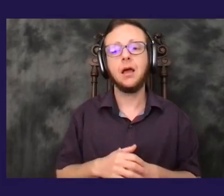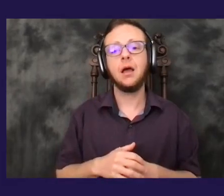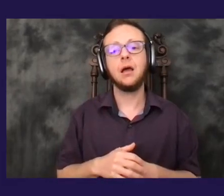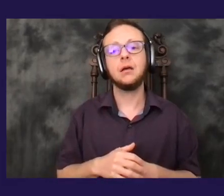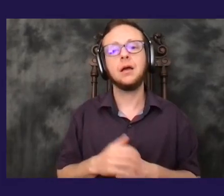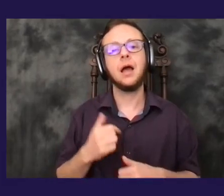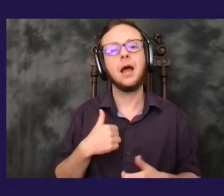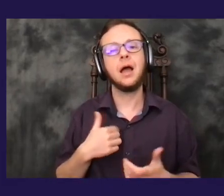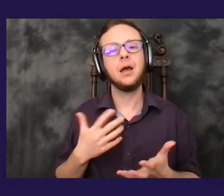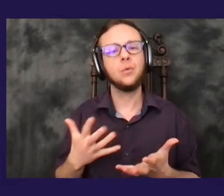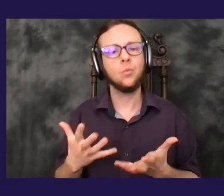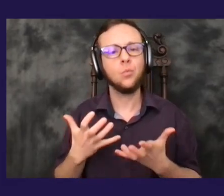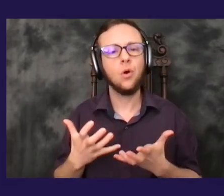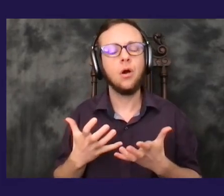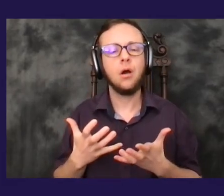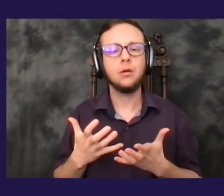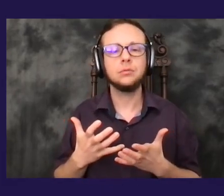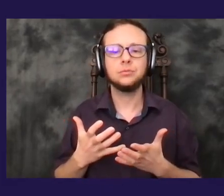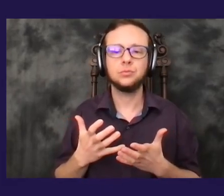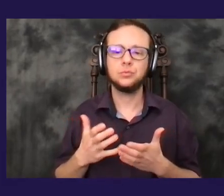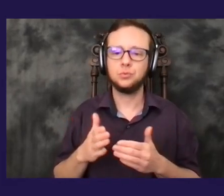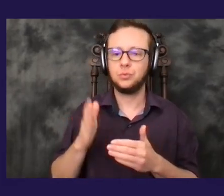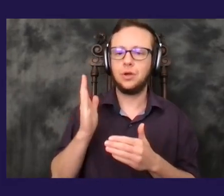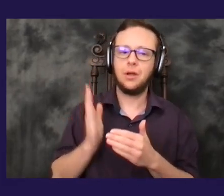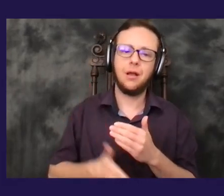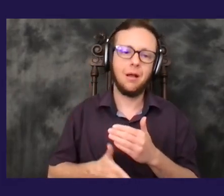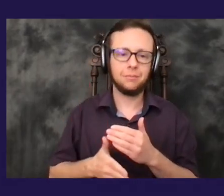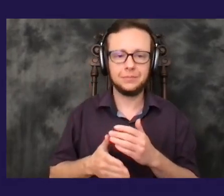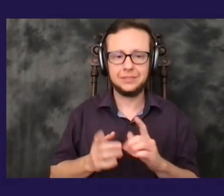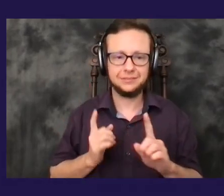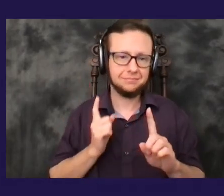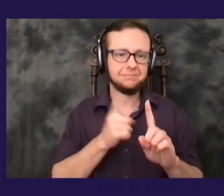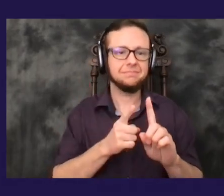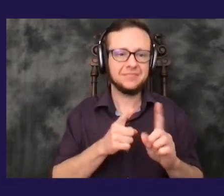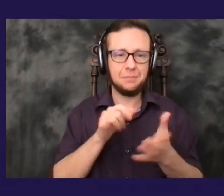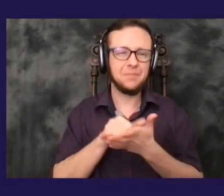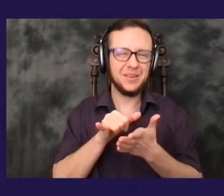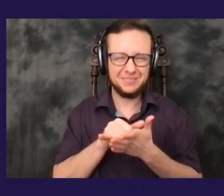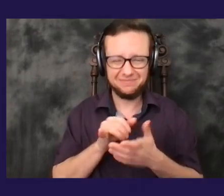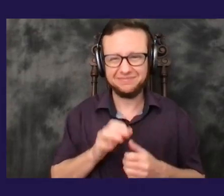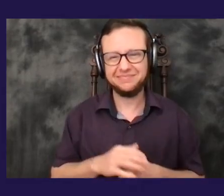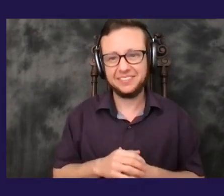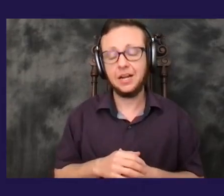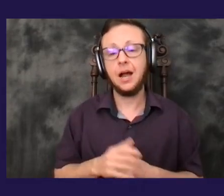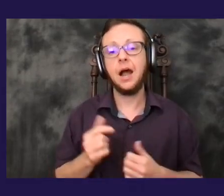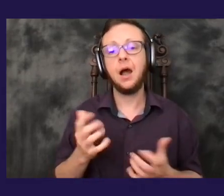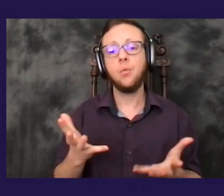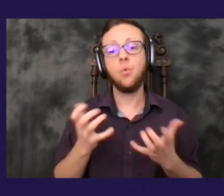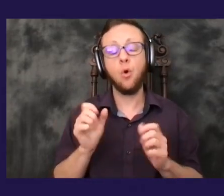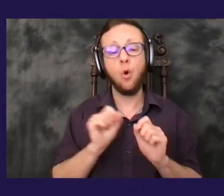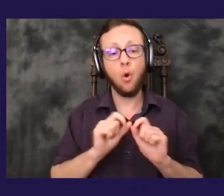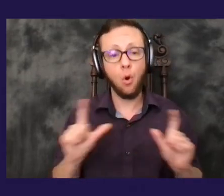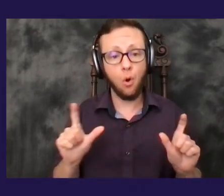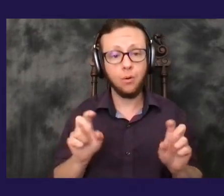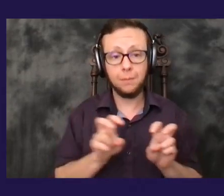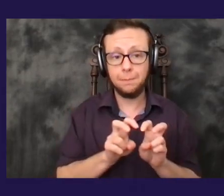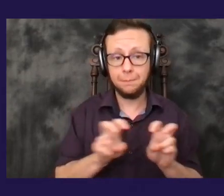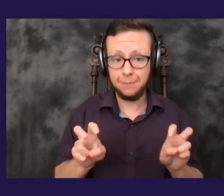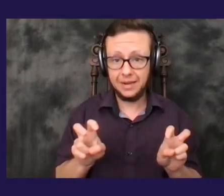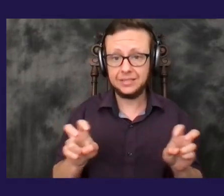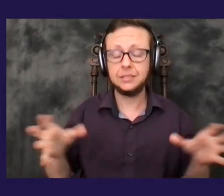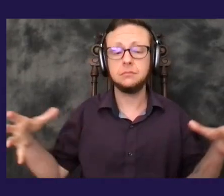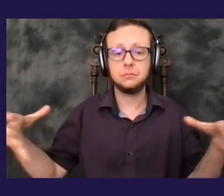accomplish a impossible mission. I would like to bring all the panelists together to